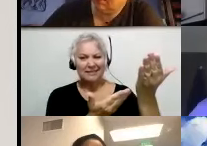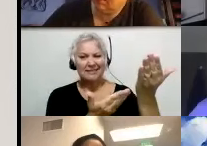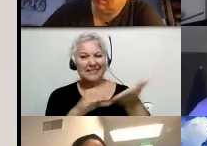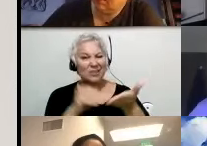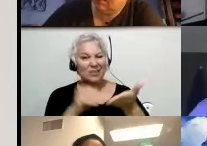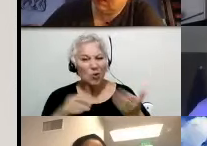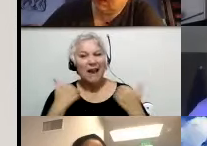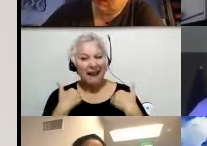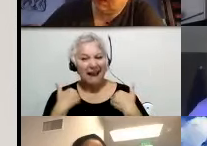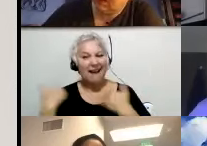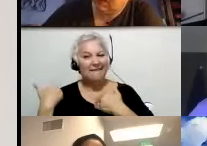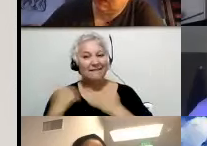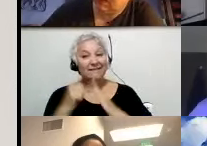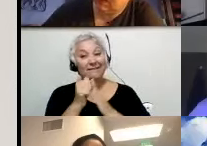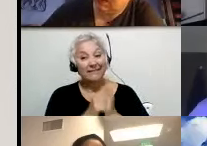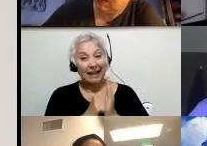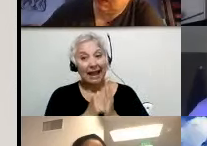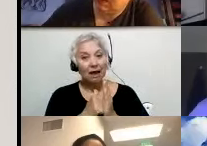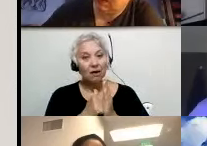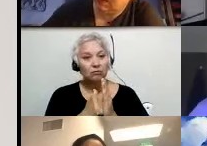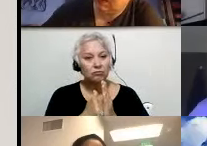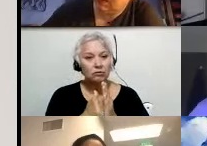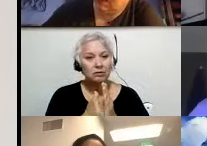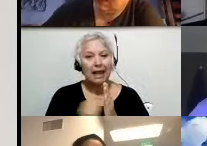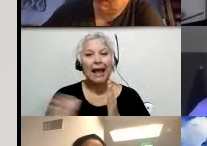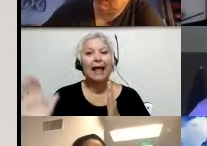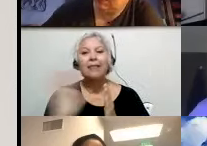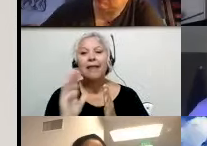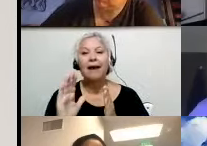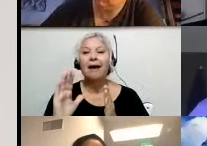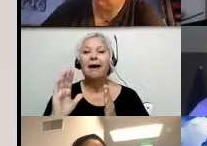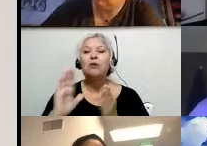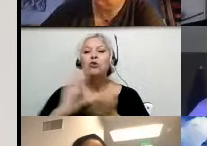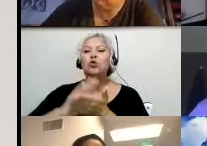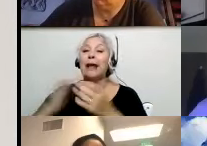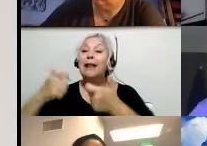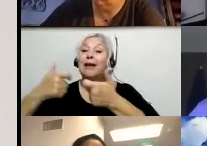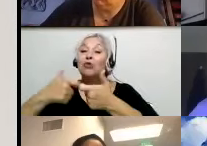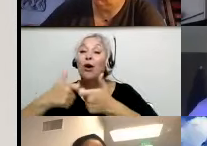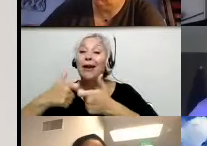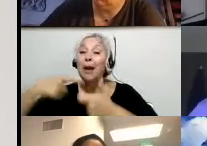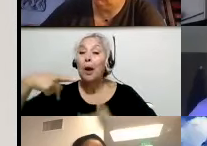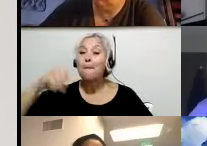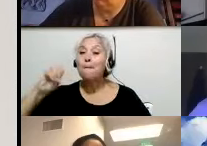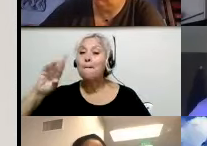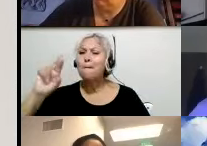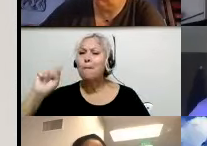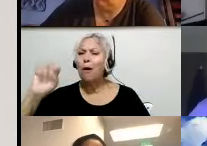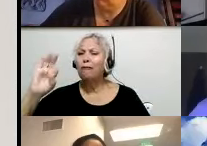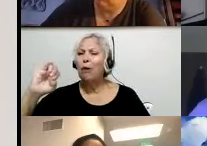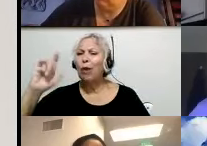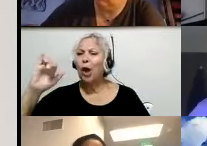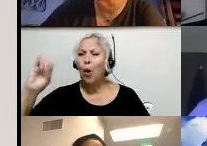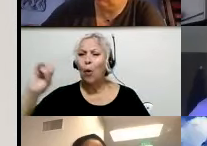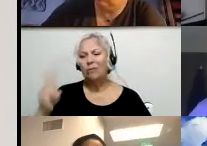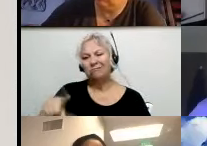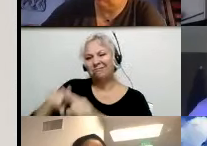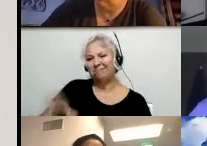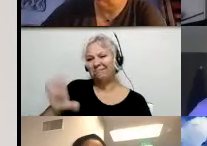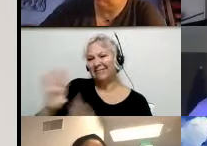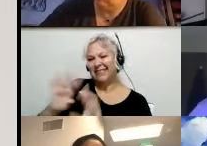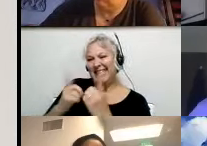have an account in the district's preferred electronic portfolio system, but that's ultimately going to be up to the district and